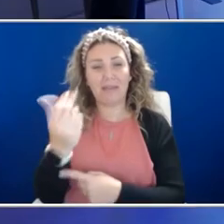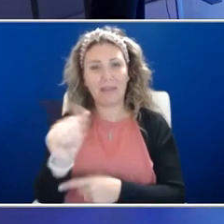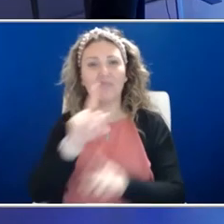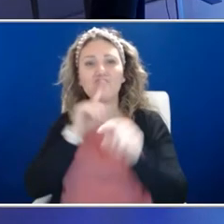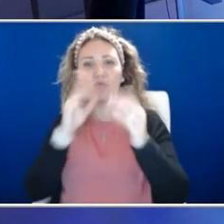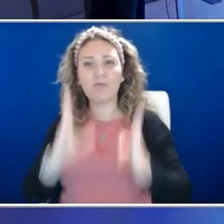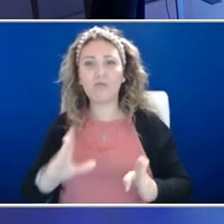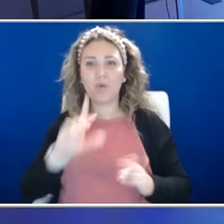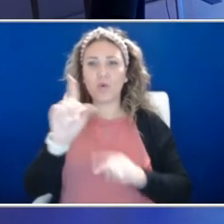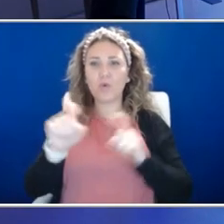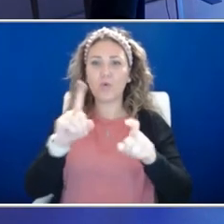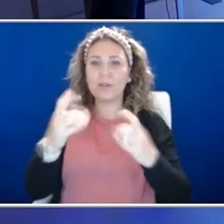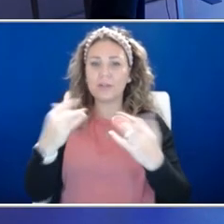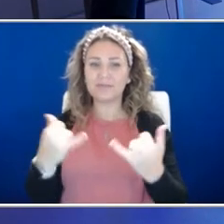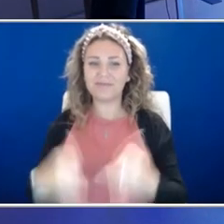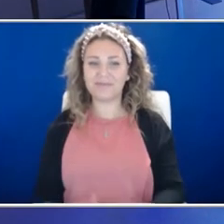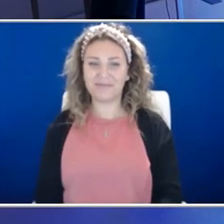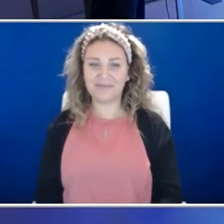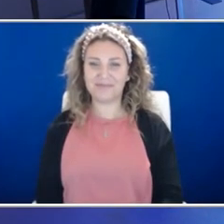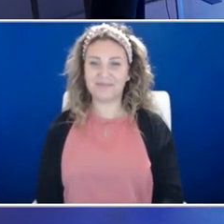today?